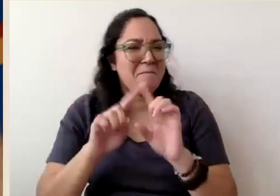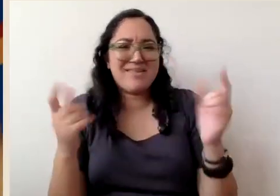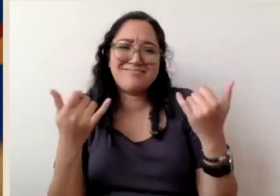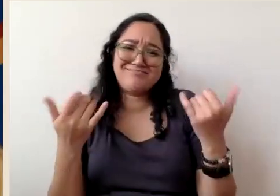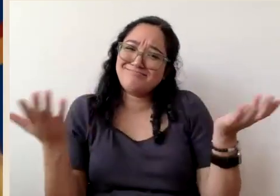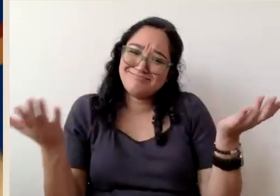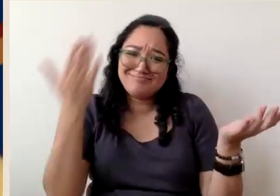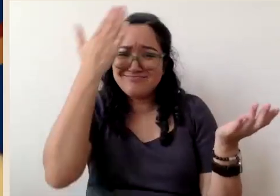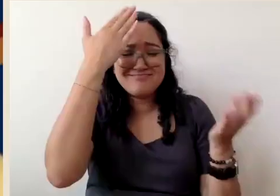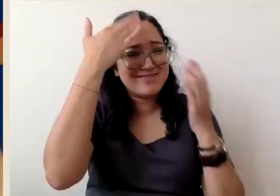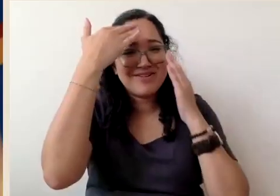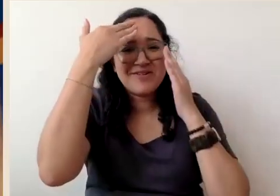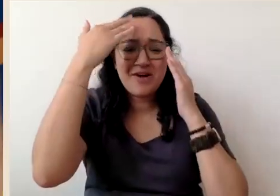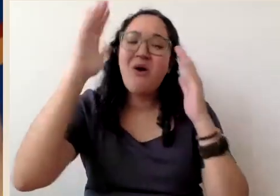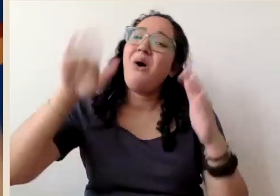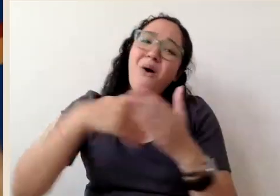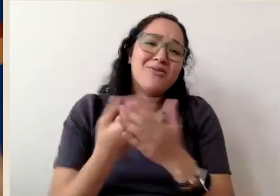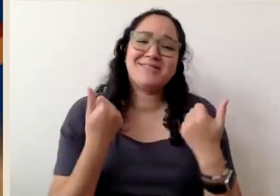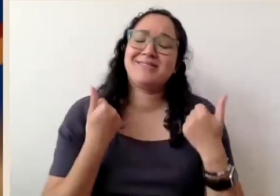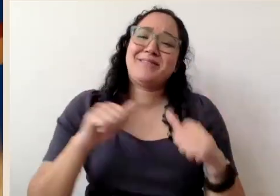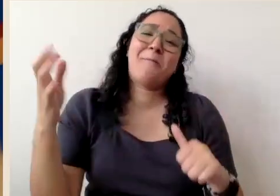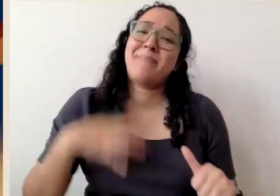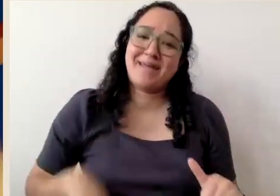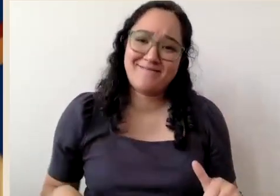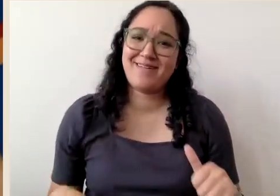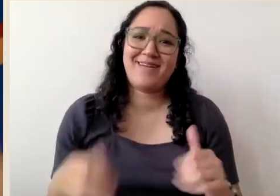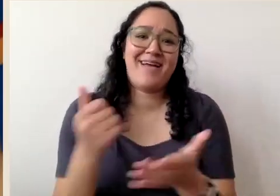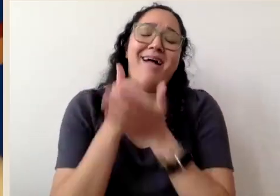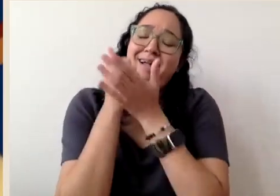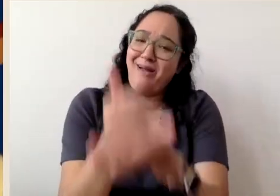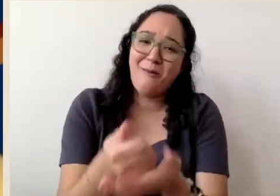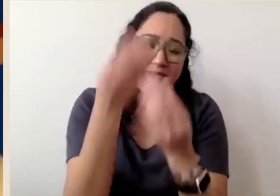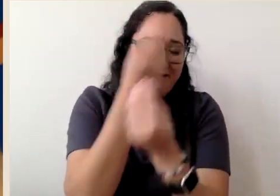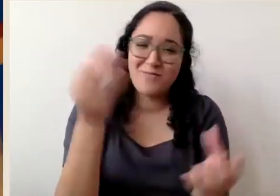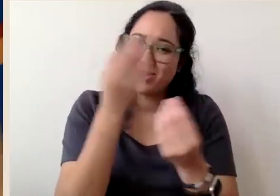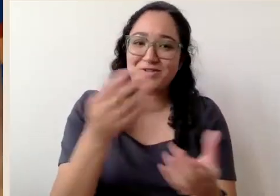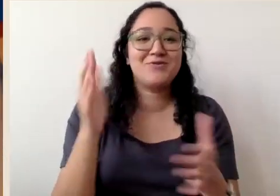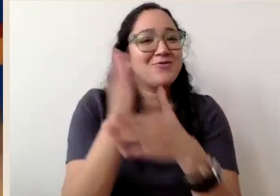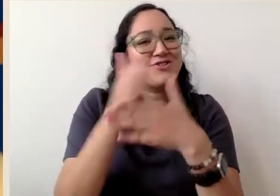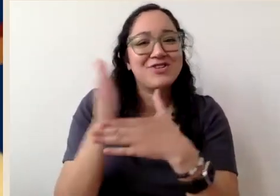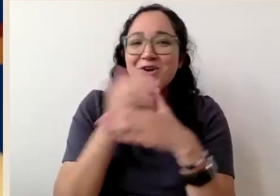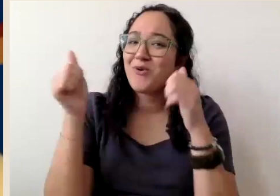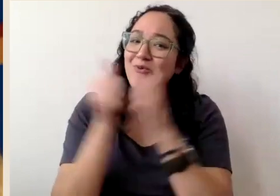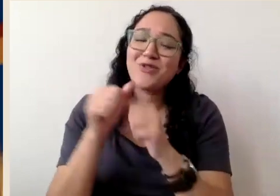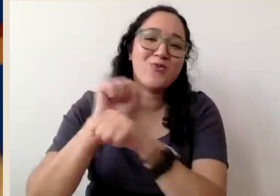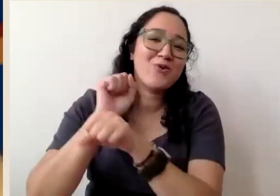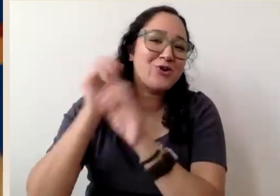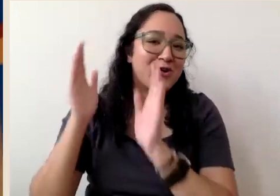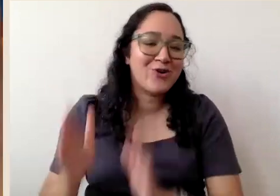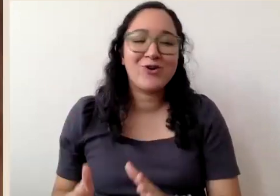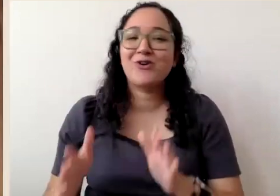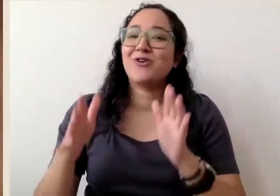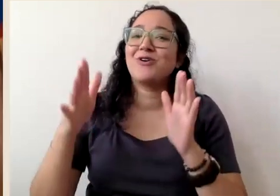what? Everybody can benefit from this information. So share it with your colleagues, share it in